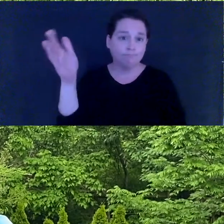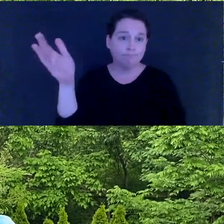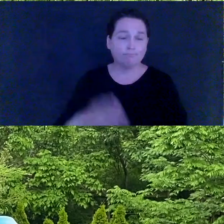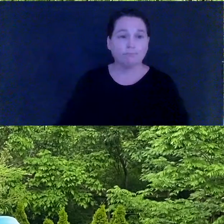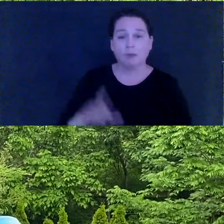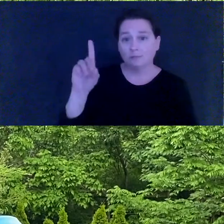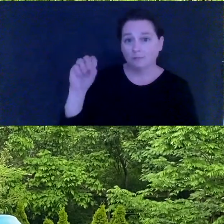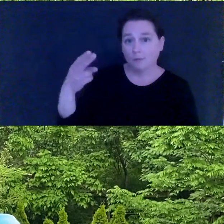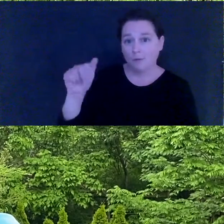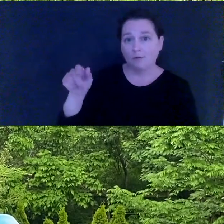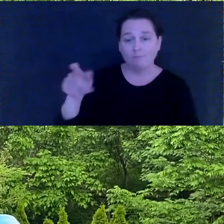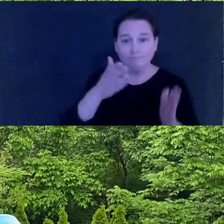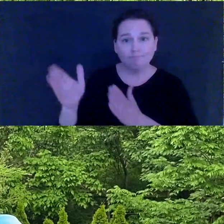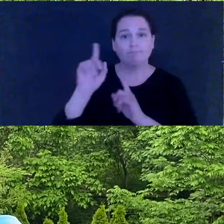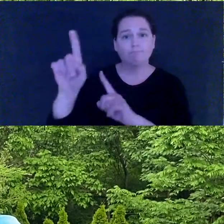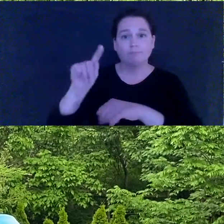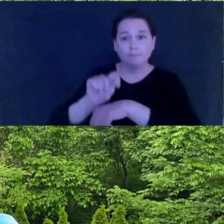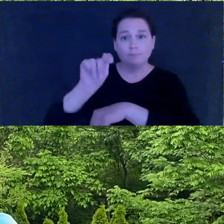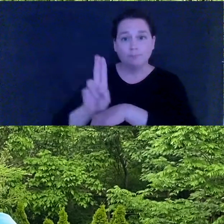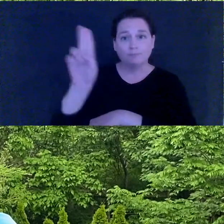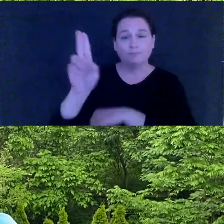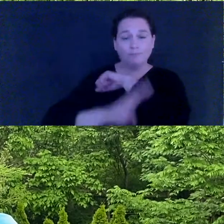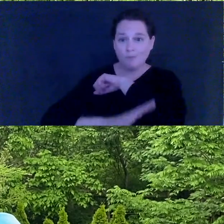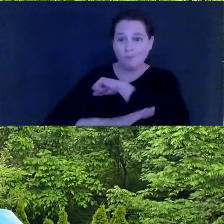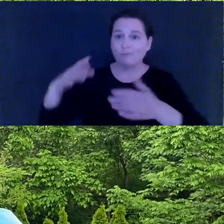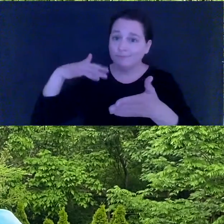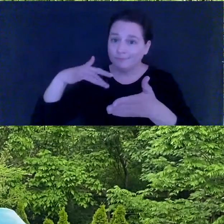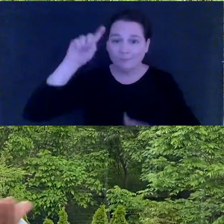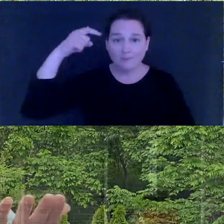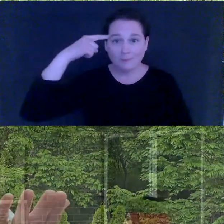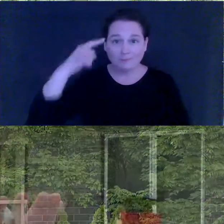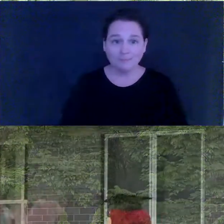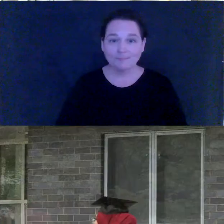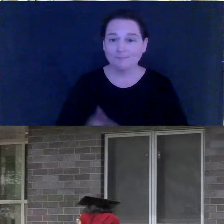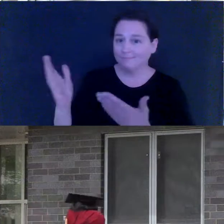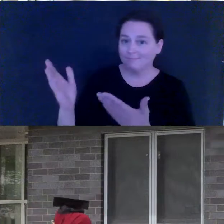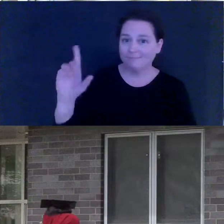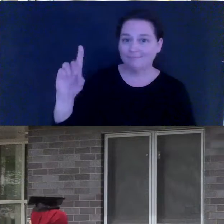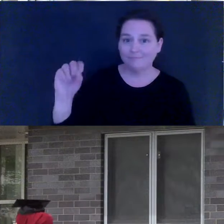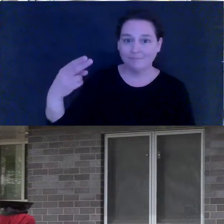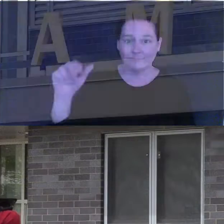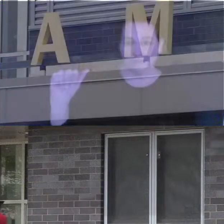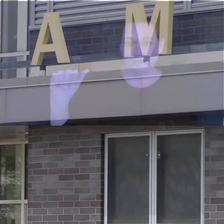attending Temple University in the fall, majoring in political science. Doha?